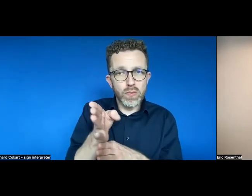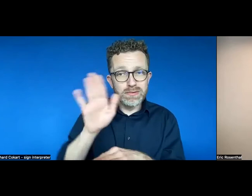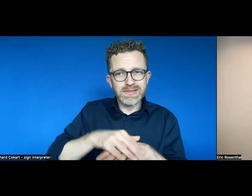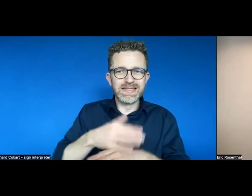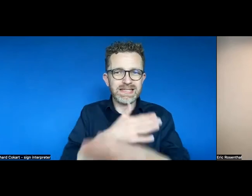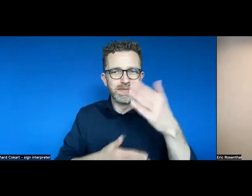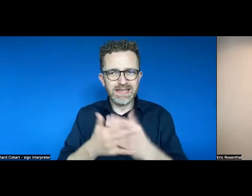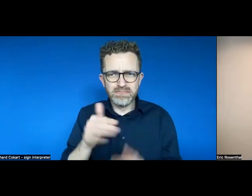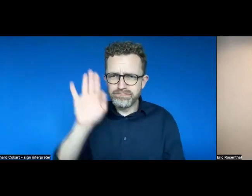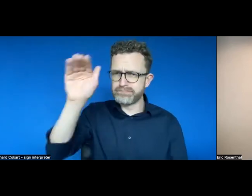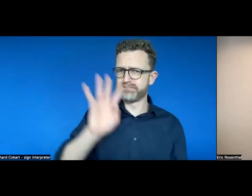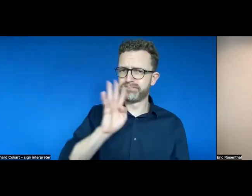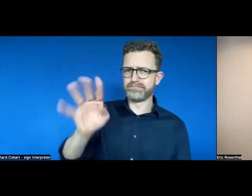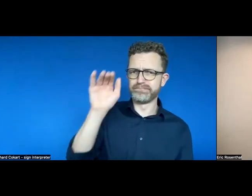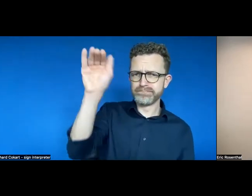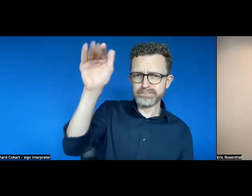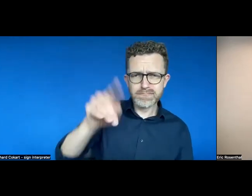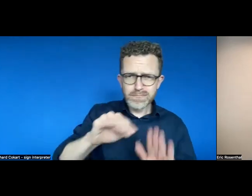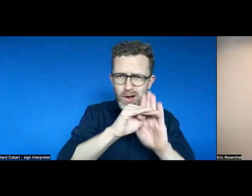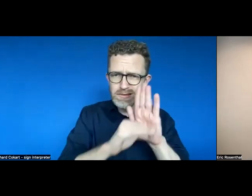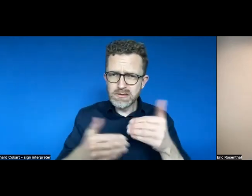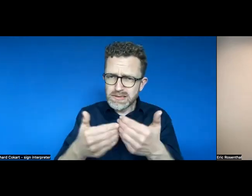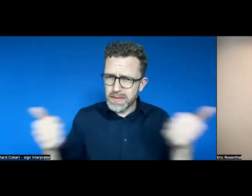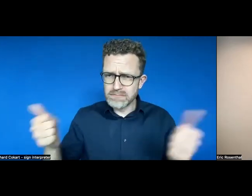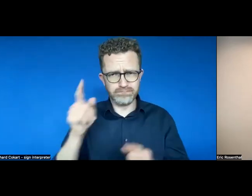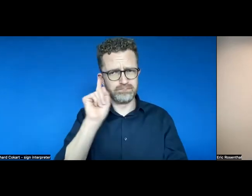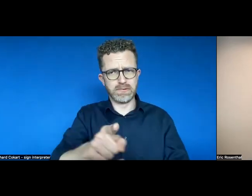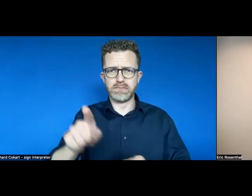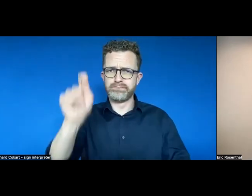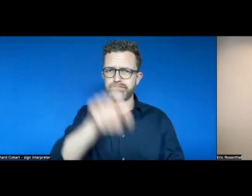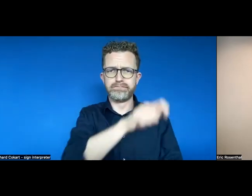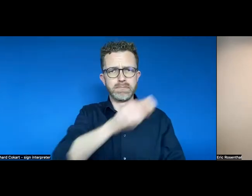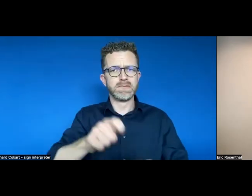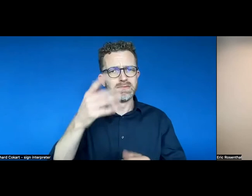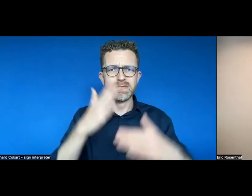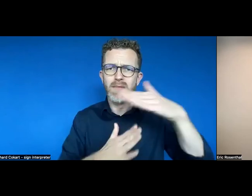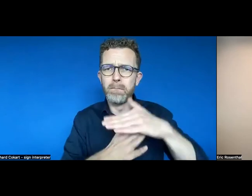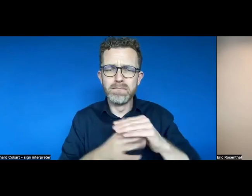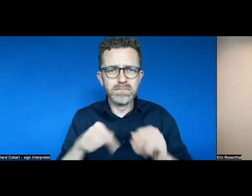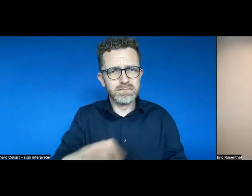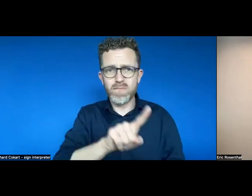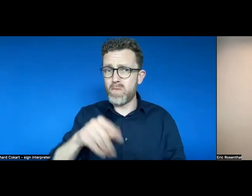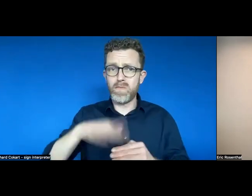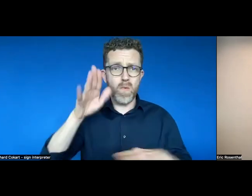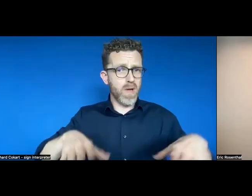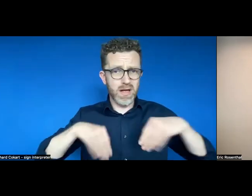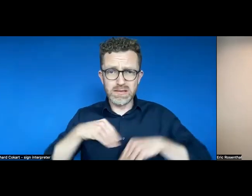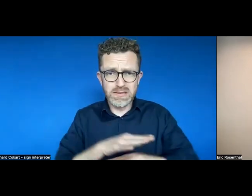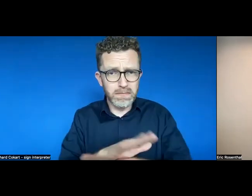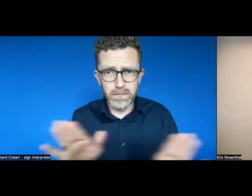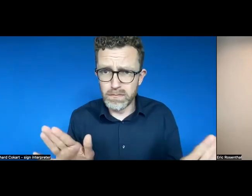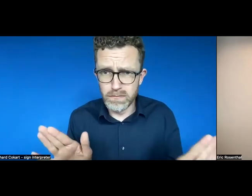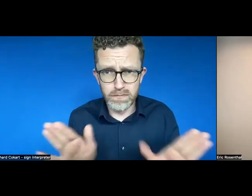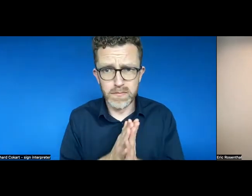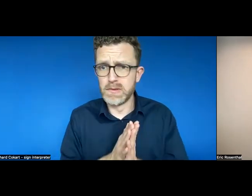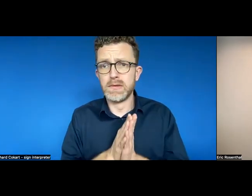off children with disabilities and put them in institutions. This is a violation of international human rights law. Every child has